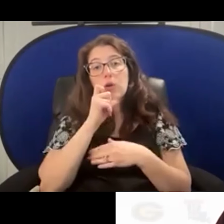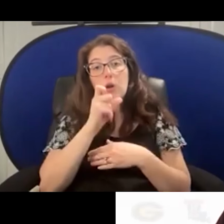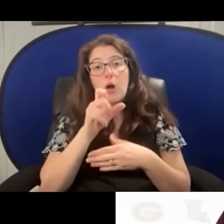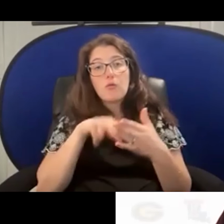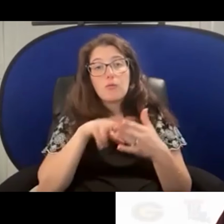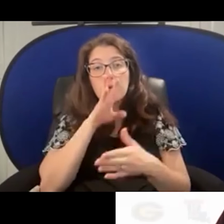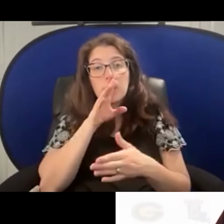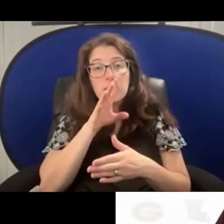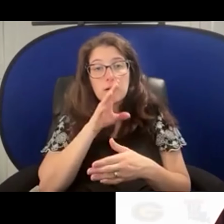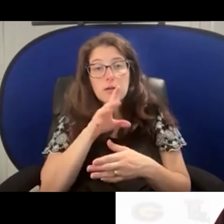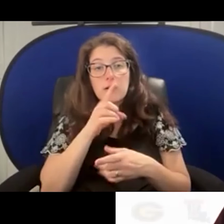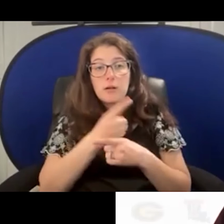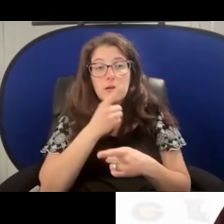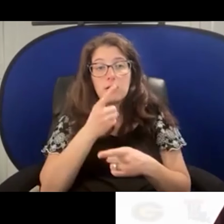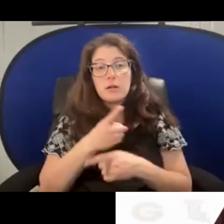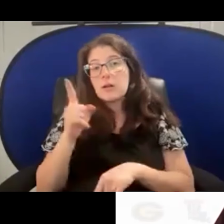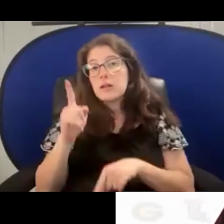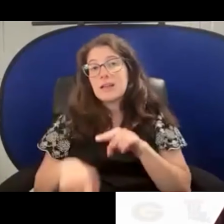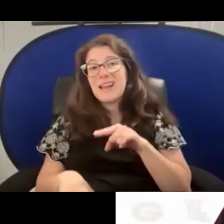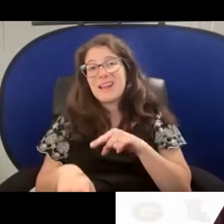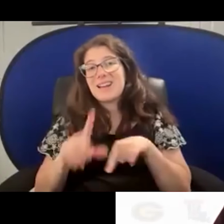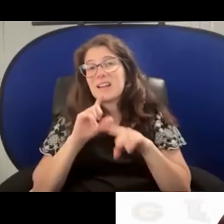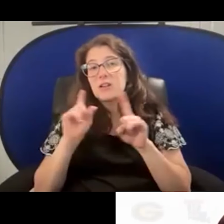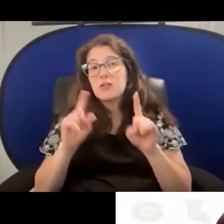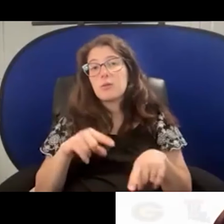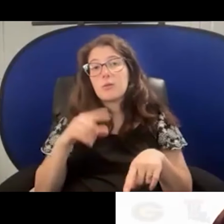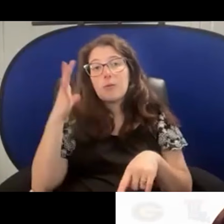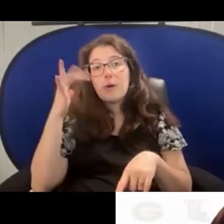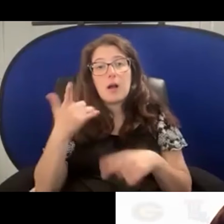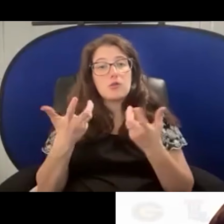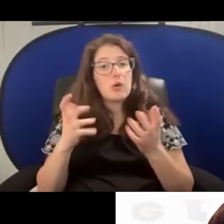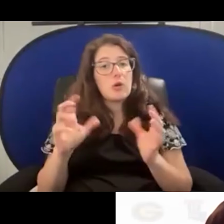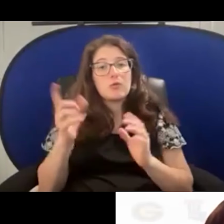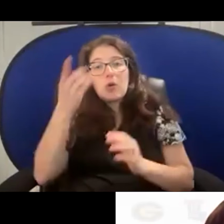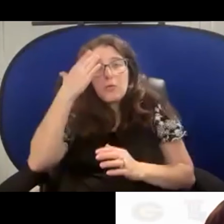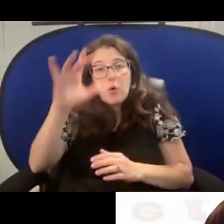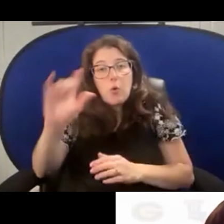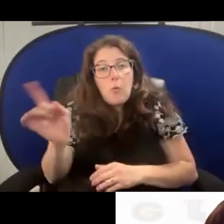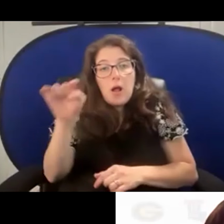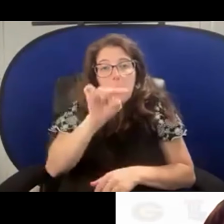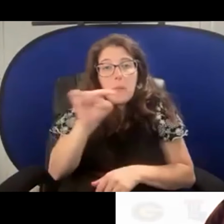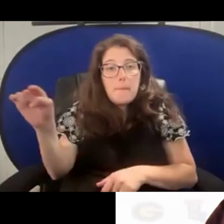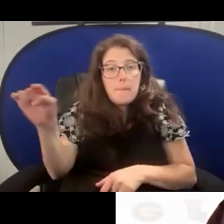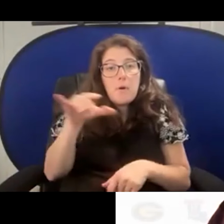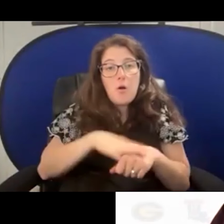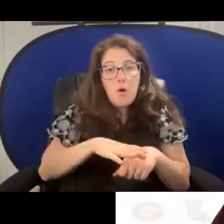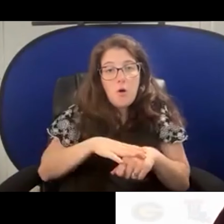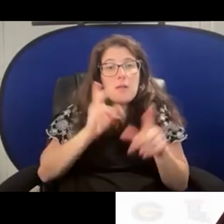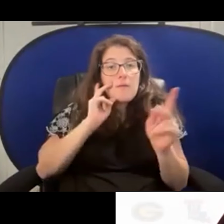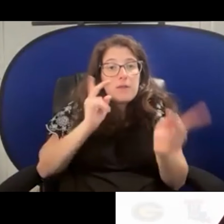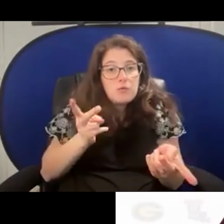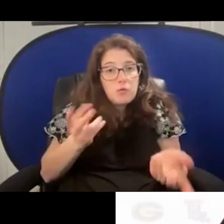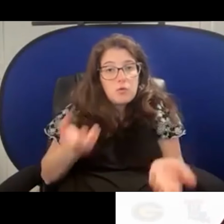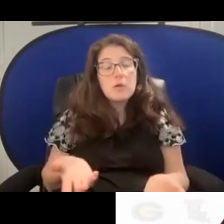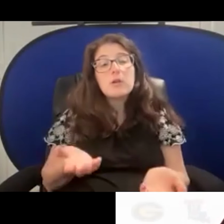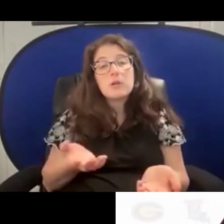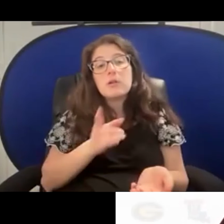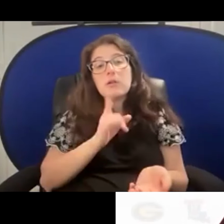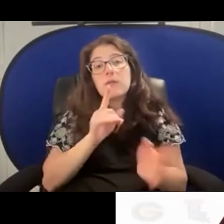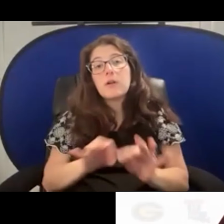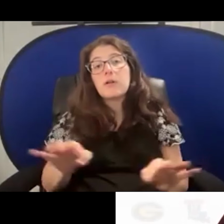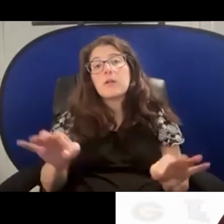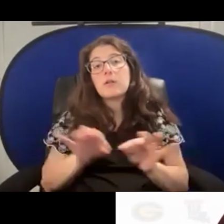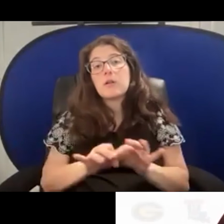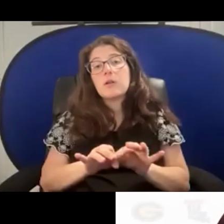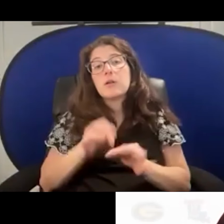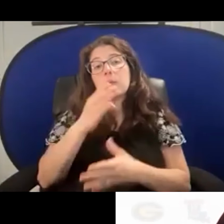answer because they don't know what it's pointing to on the visual. So it's saying that it's an integral part of the